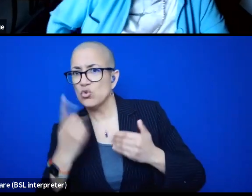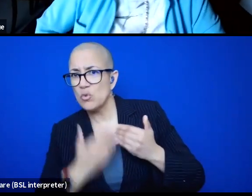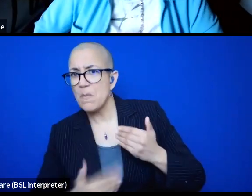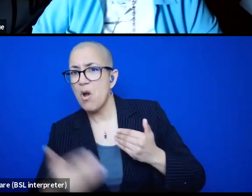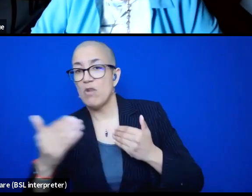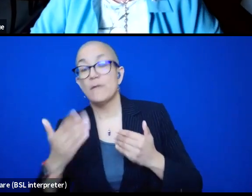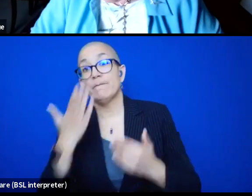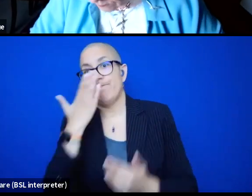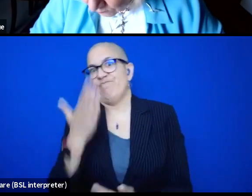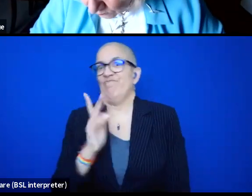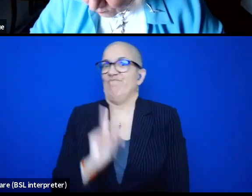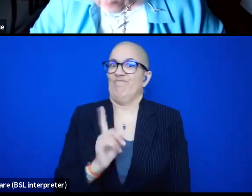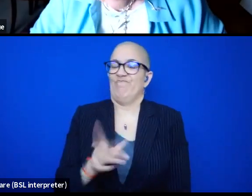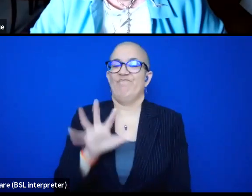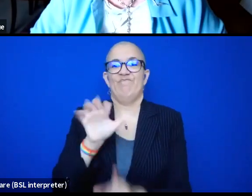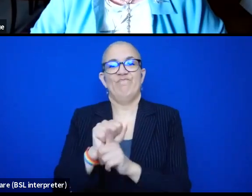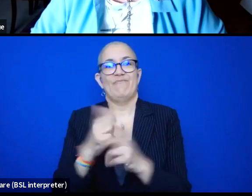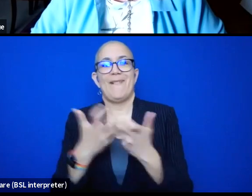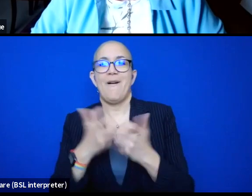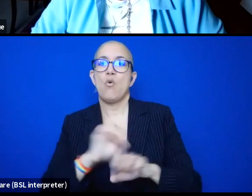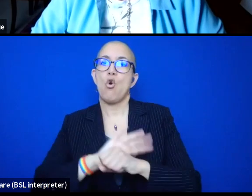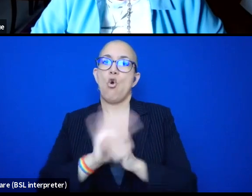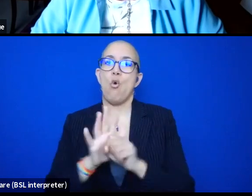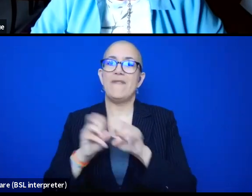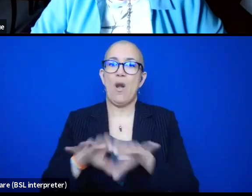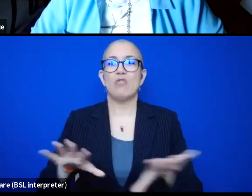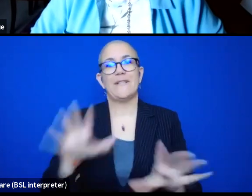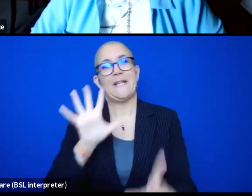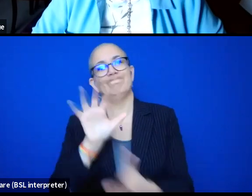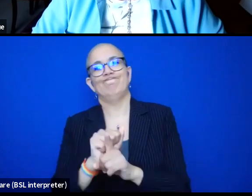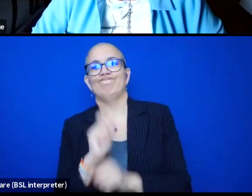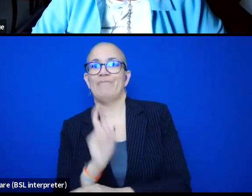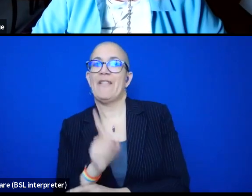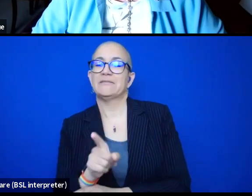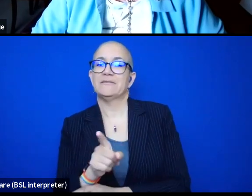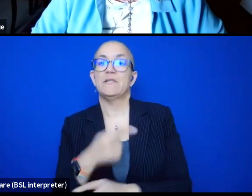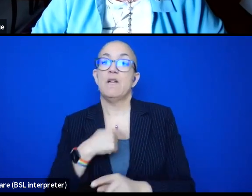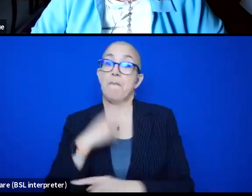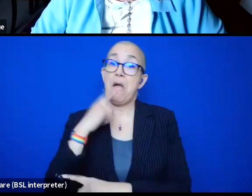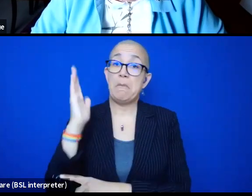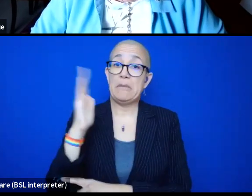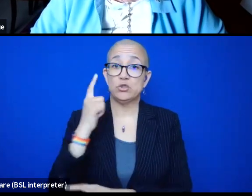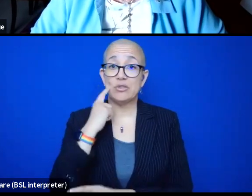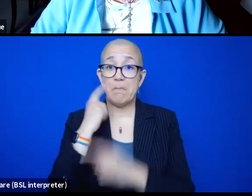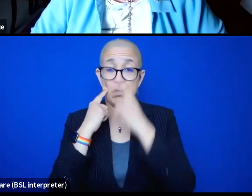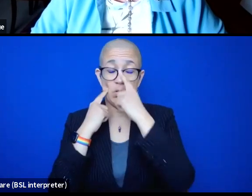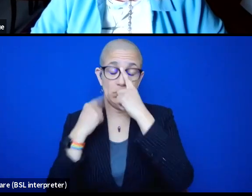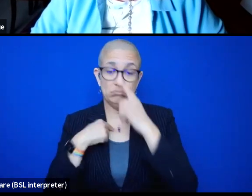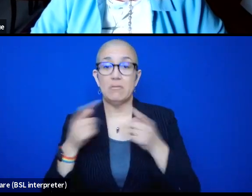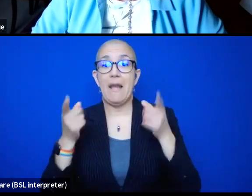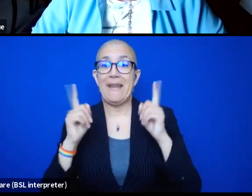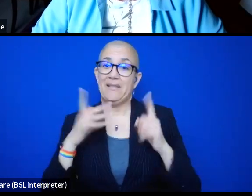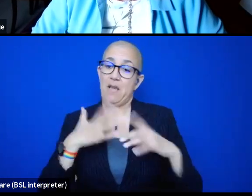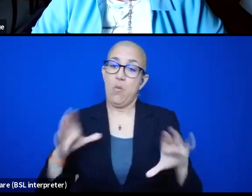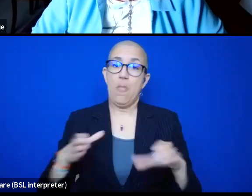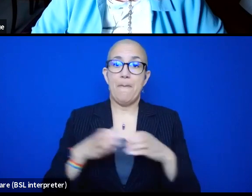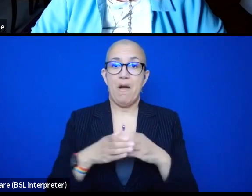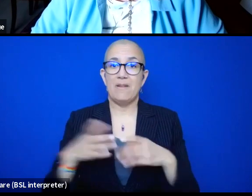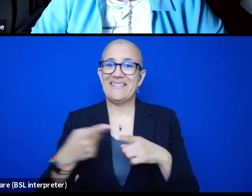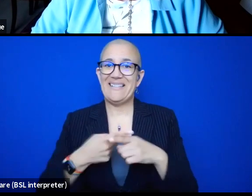COVID lockdown. So my pitch is simple. As leader, I'd like the party in England to